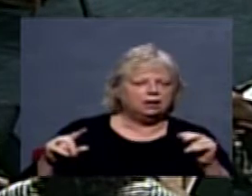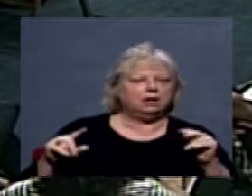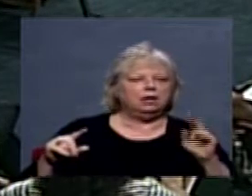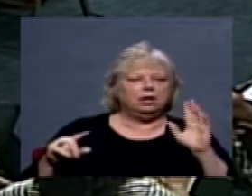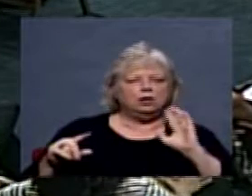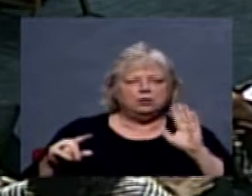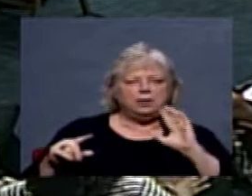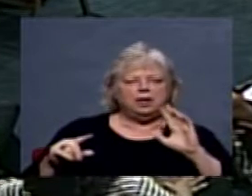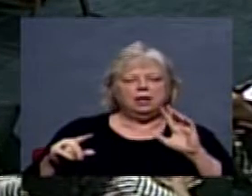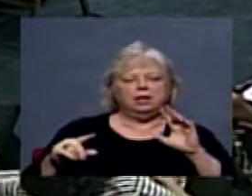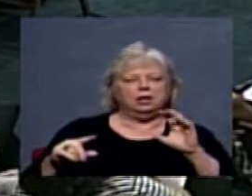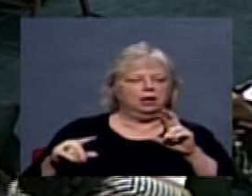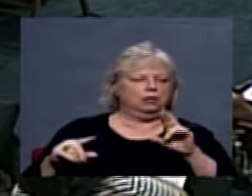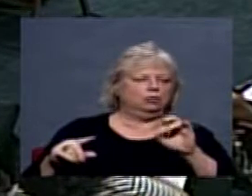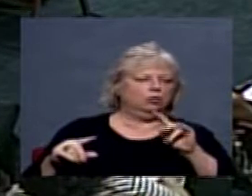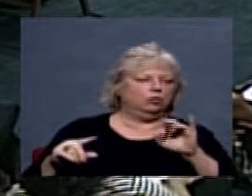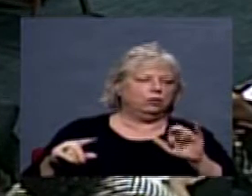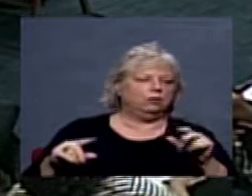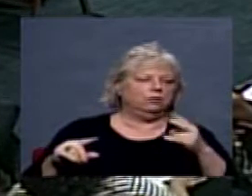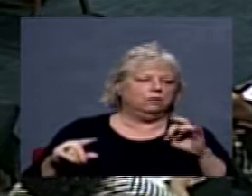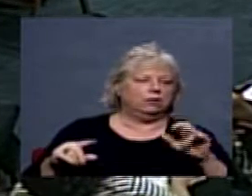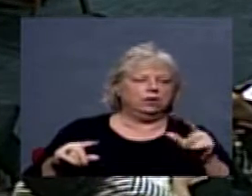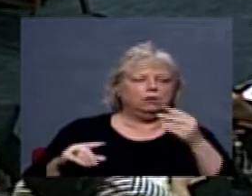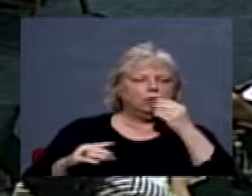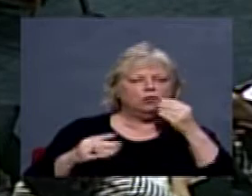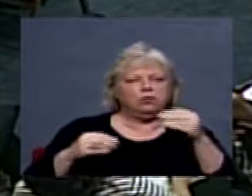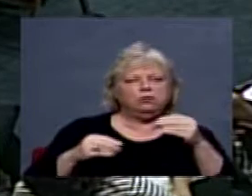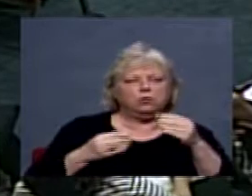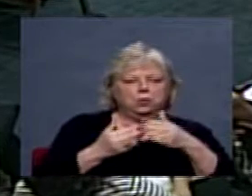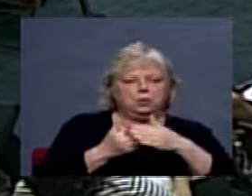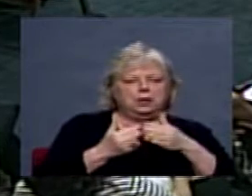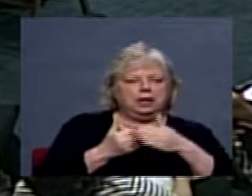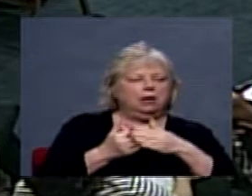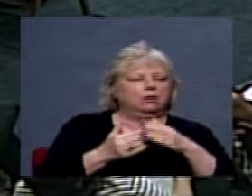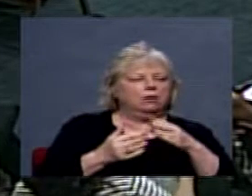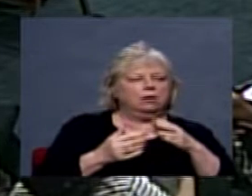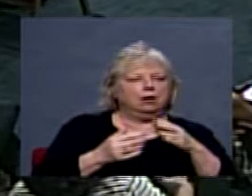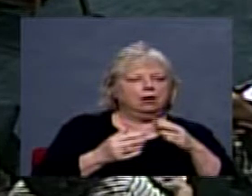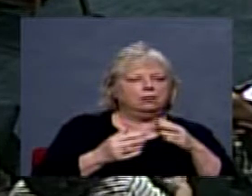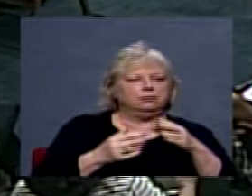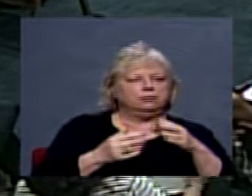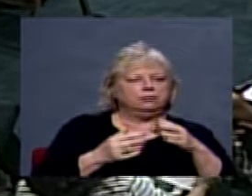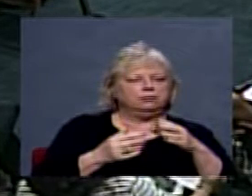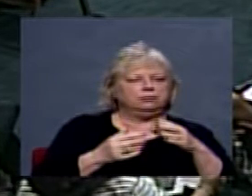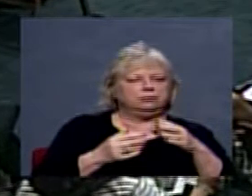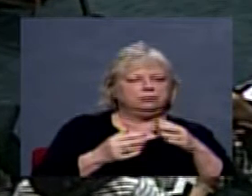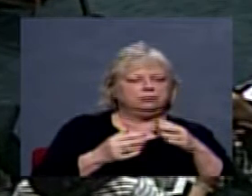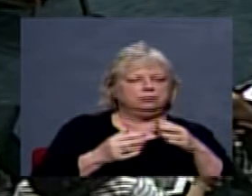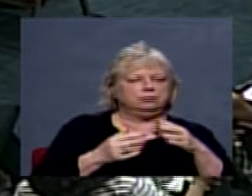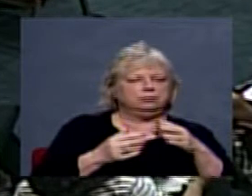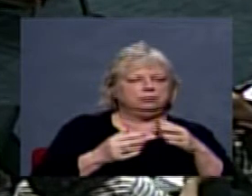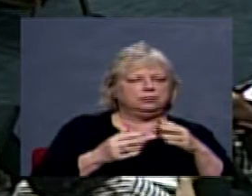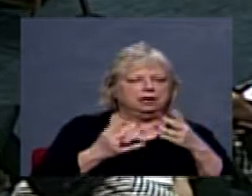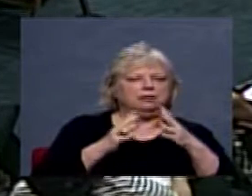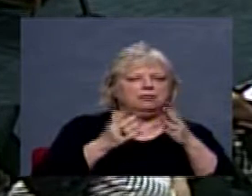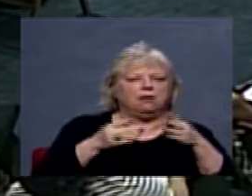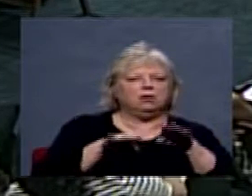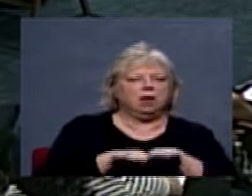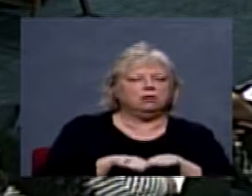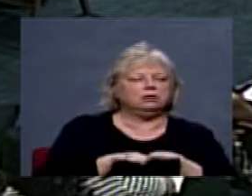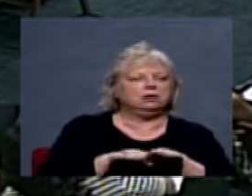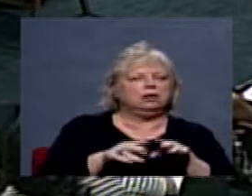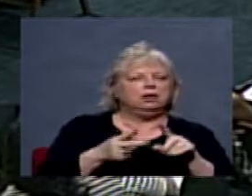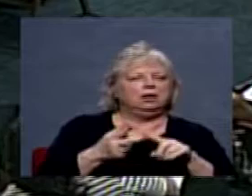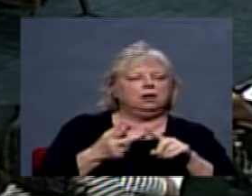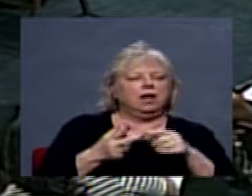Hill grocery store there by the church on further out East Lawson. Their store, which is, closed down. We